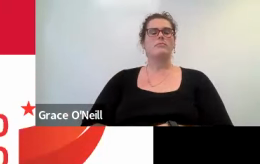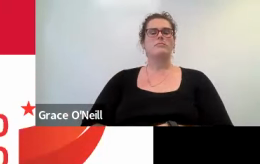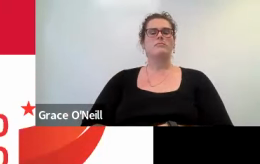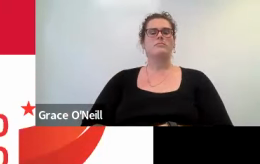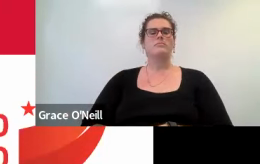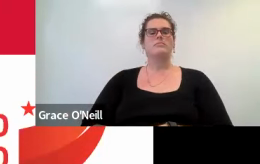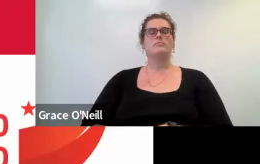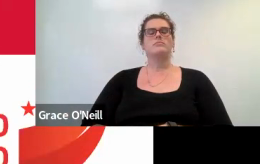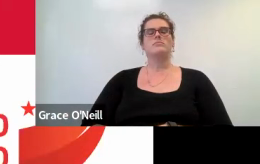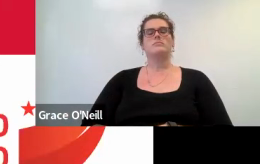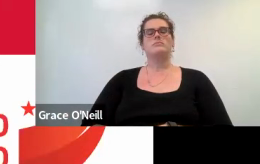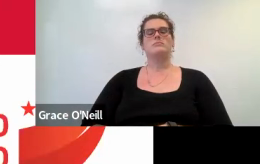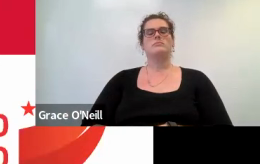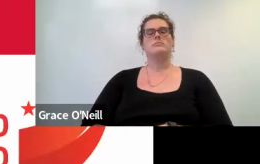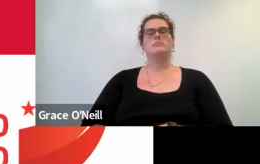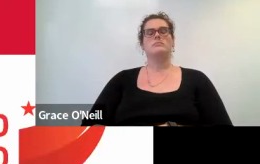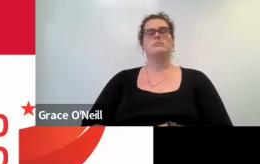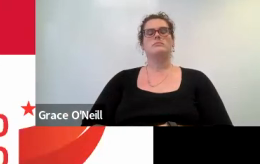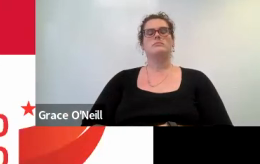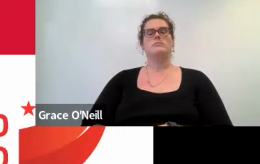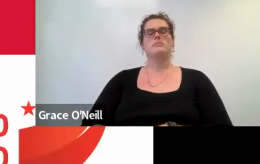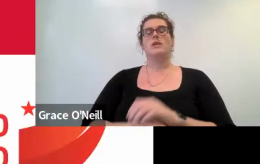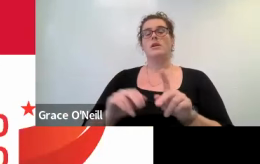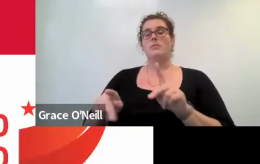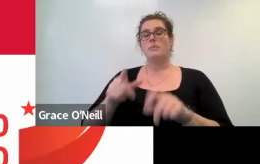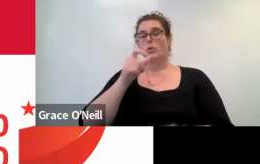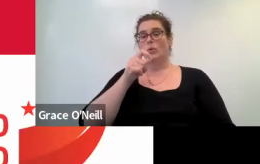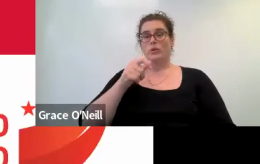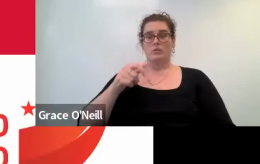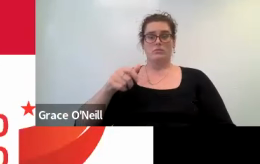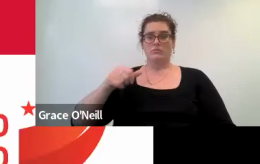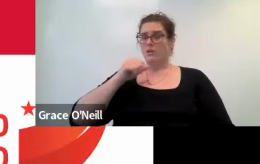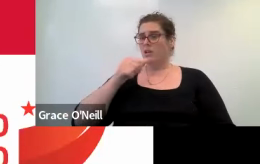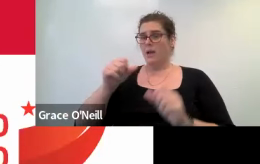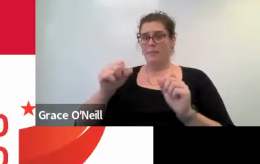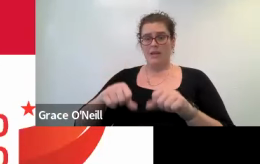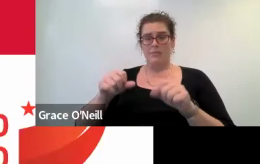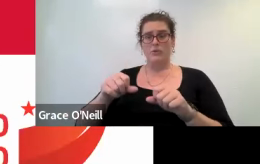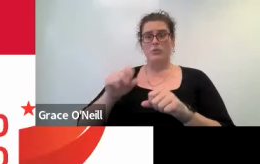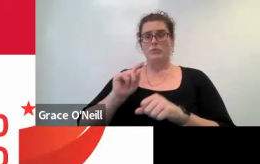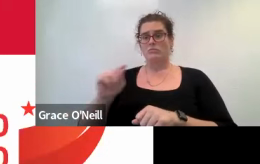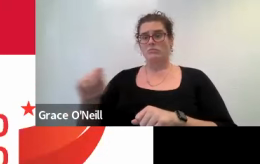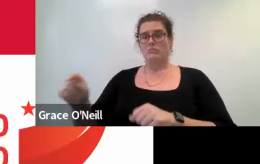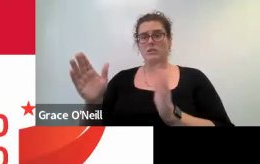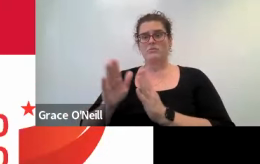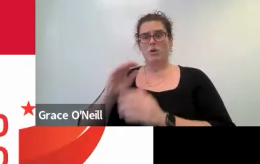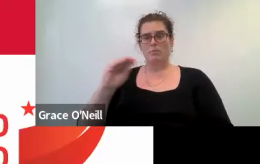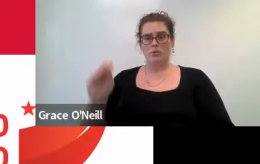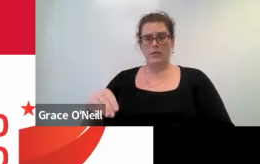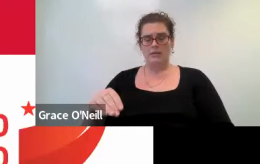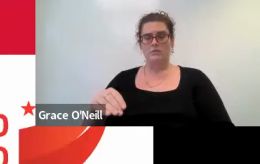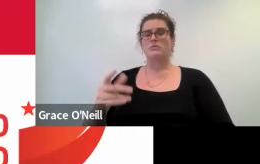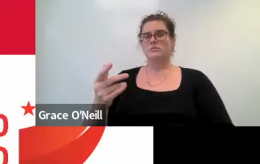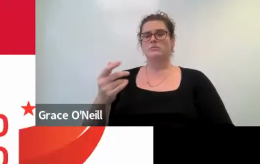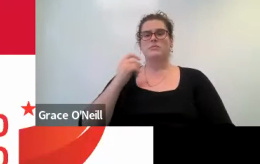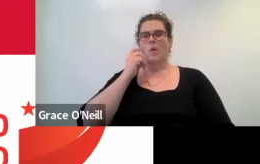that they did not and have the ability or have the proper understanding of washing